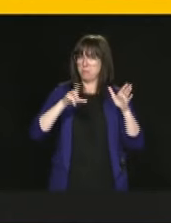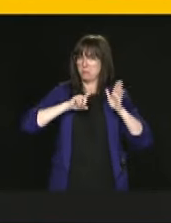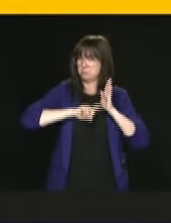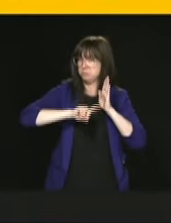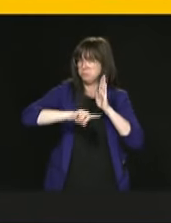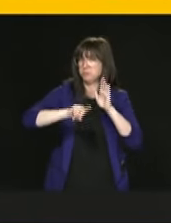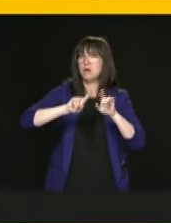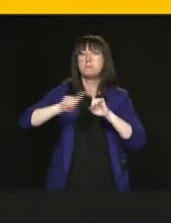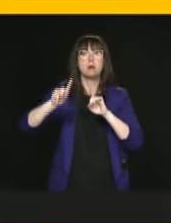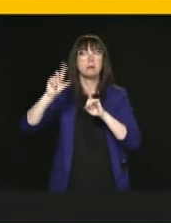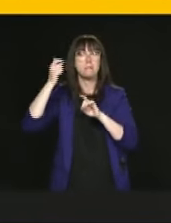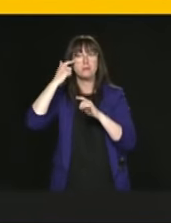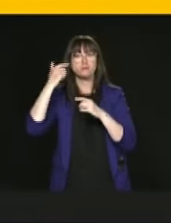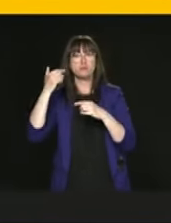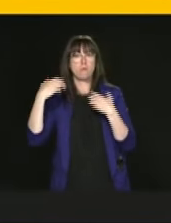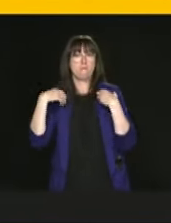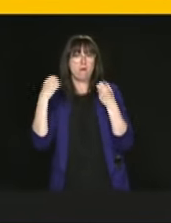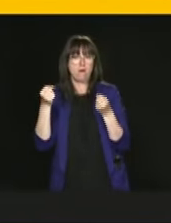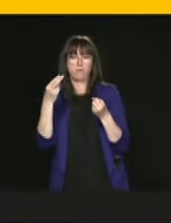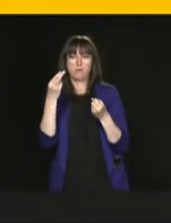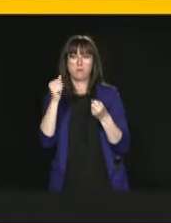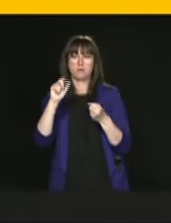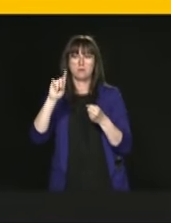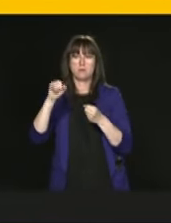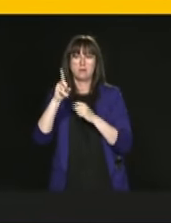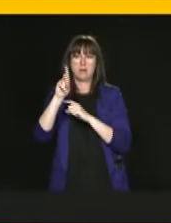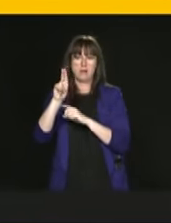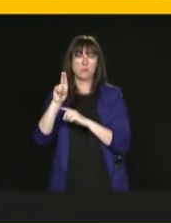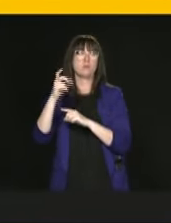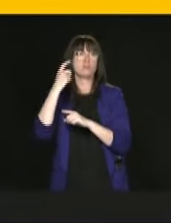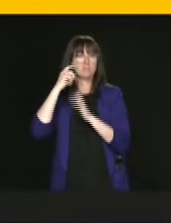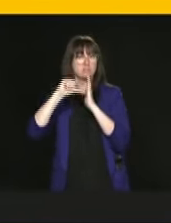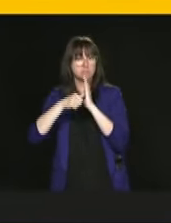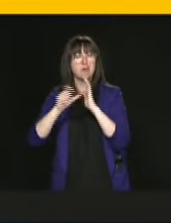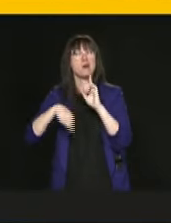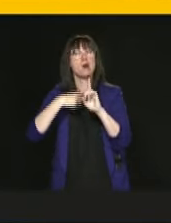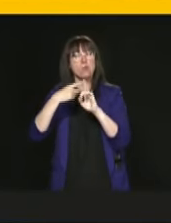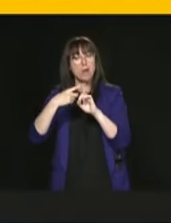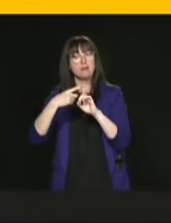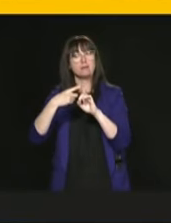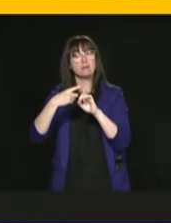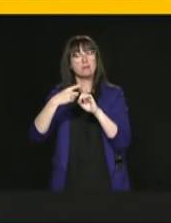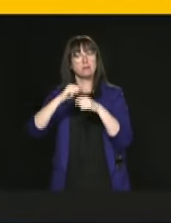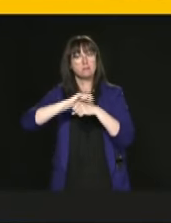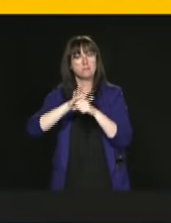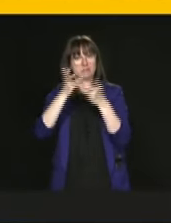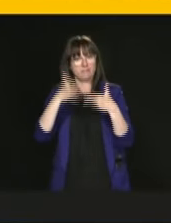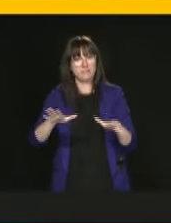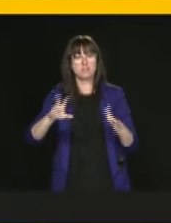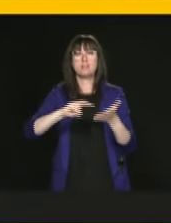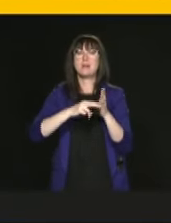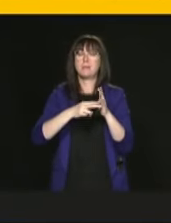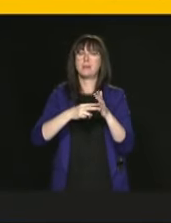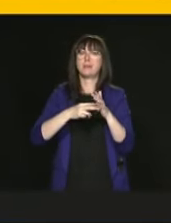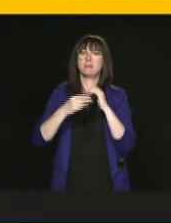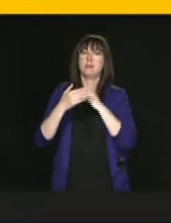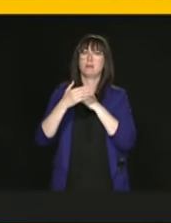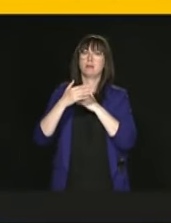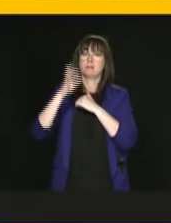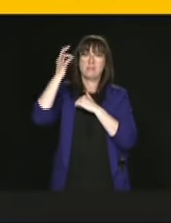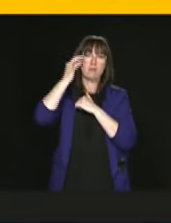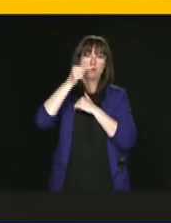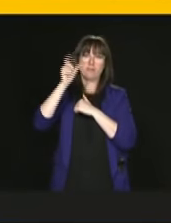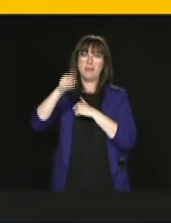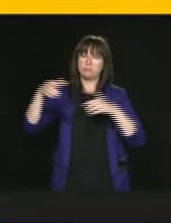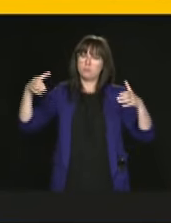the need after this is all over to have, quote, a national conversation. So exactly as Minister Miller and Dr. Tam have said, the nature and form is to be determined.